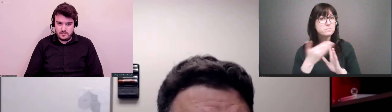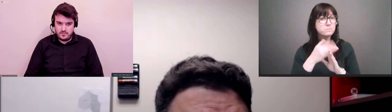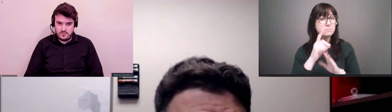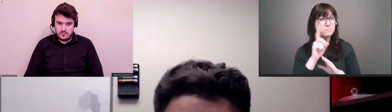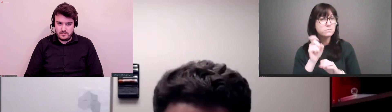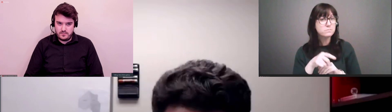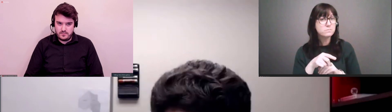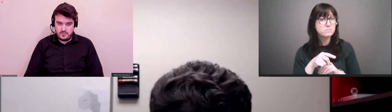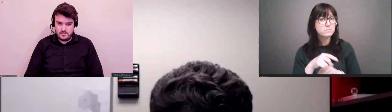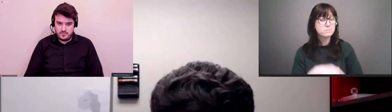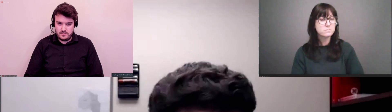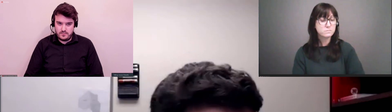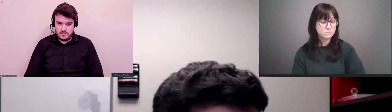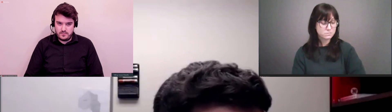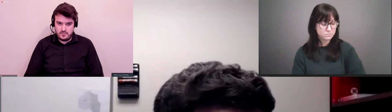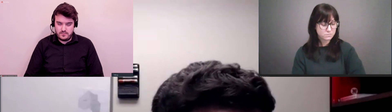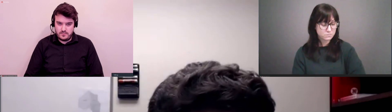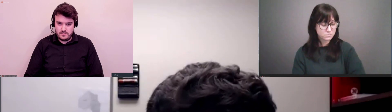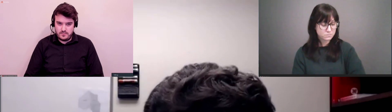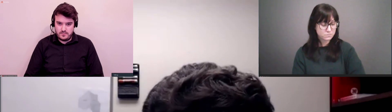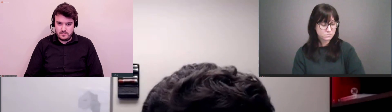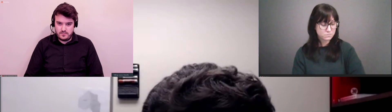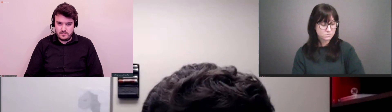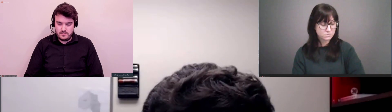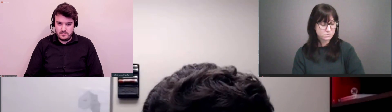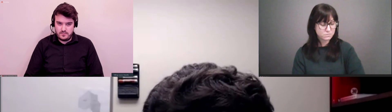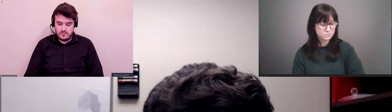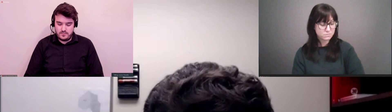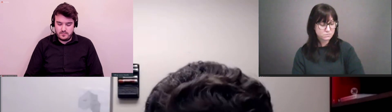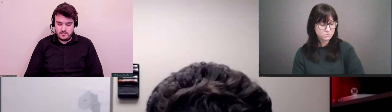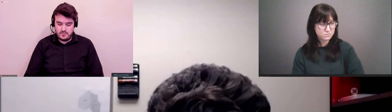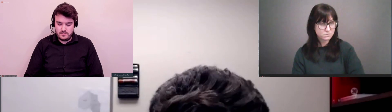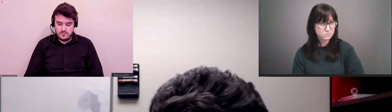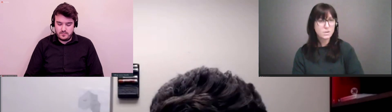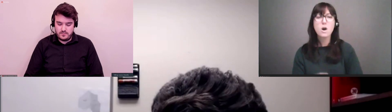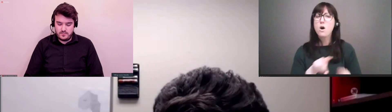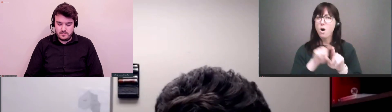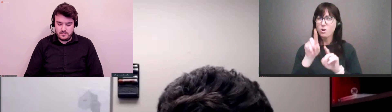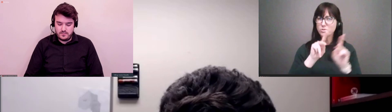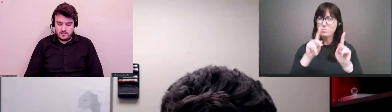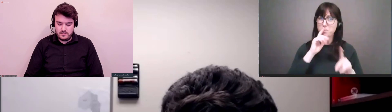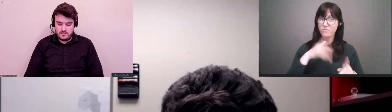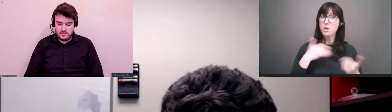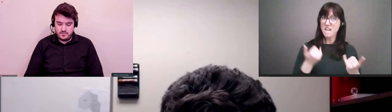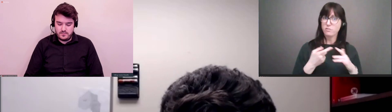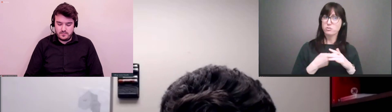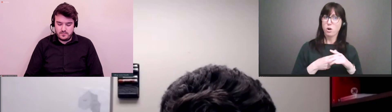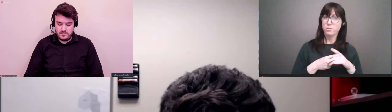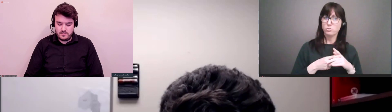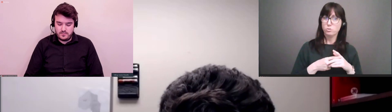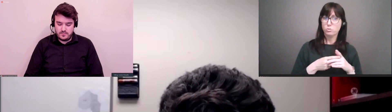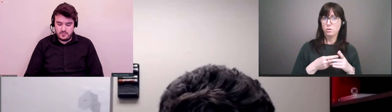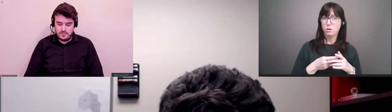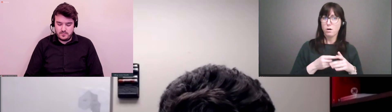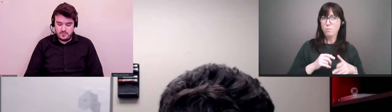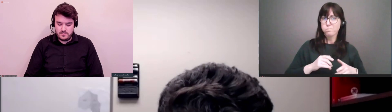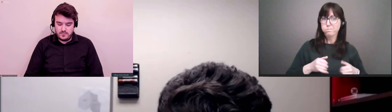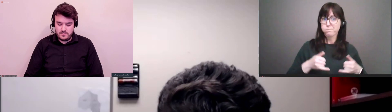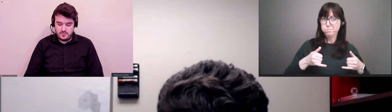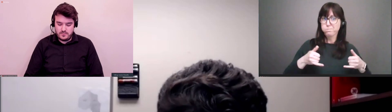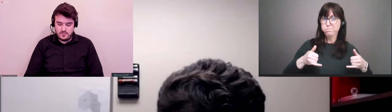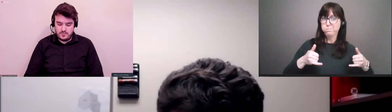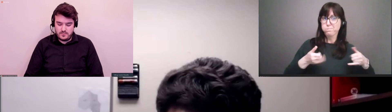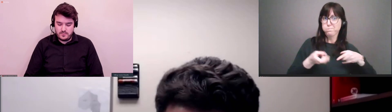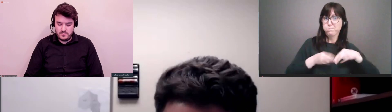Can Dr. I just Long, finish? Sorry. oh, I was just saying people are also reporting that they're gaining weight from being home because it's great to cook at home, but they're also